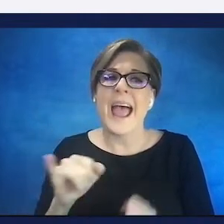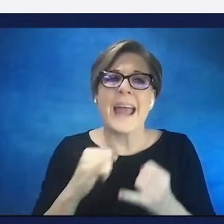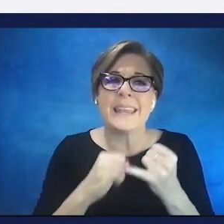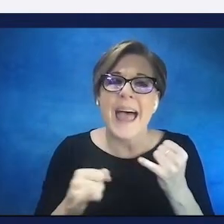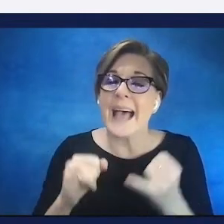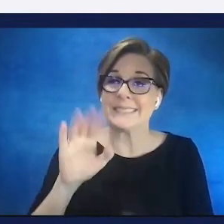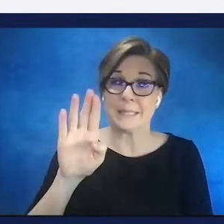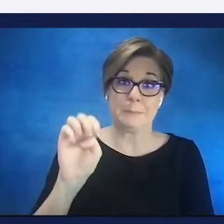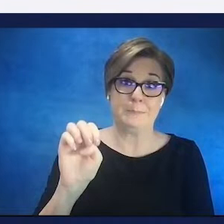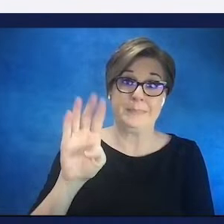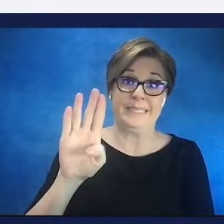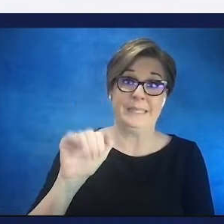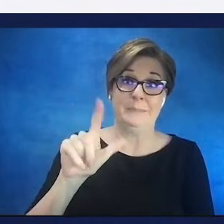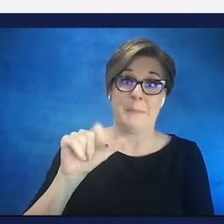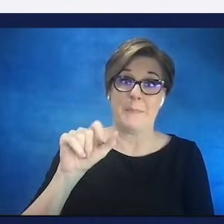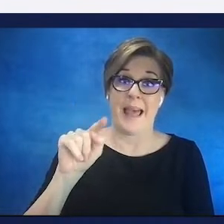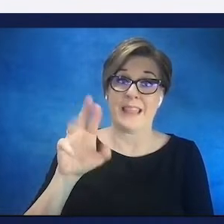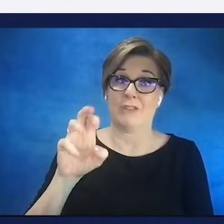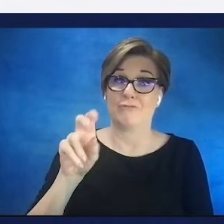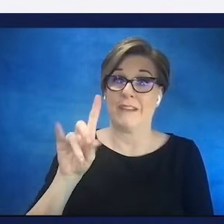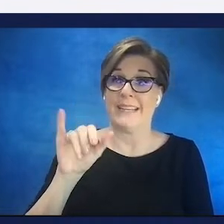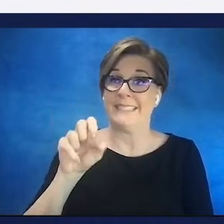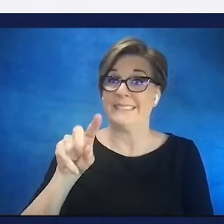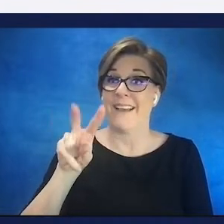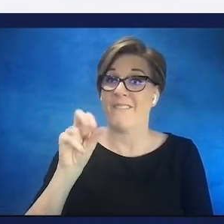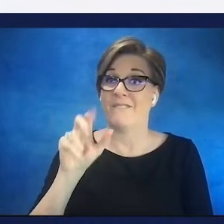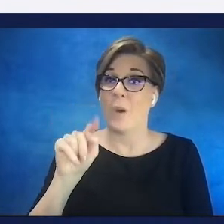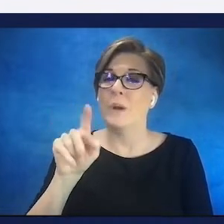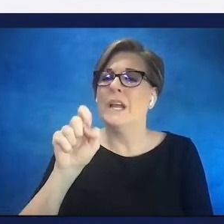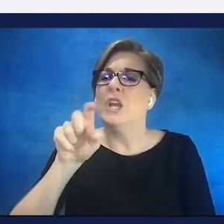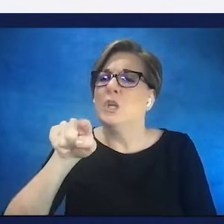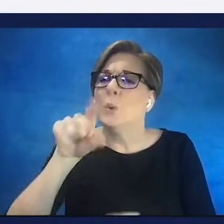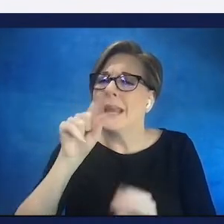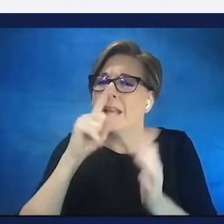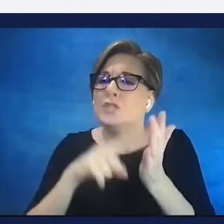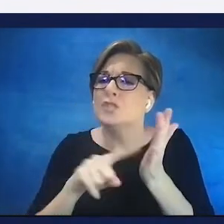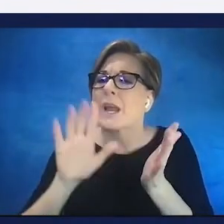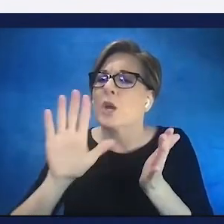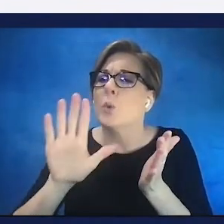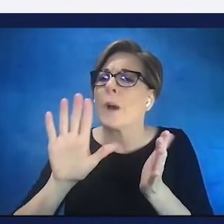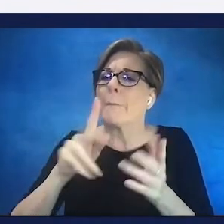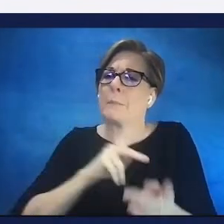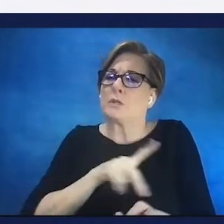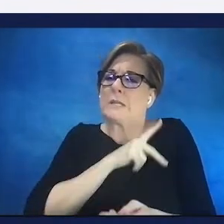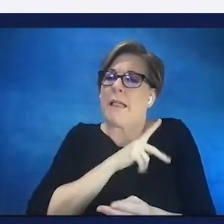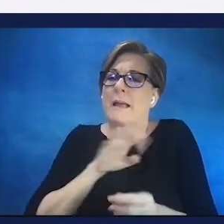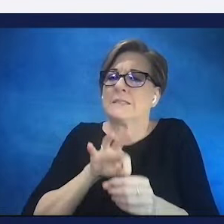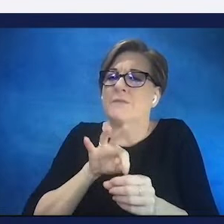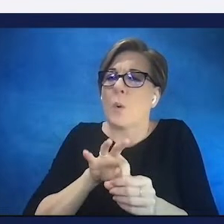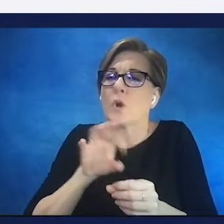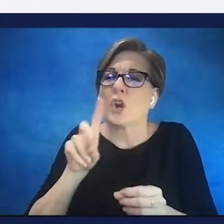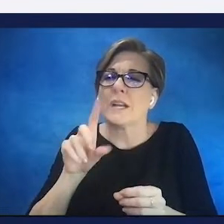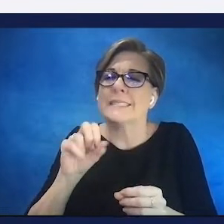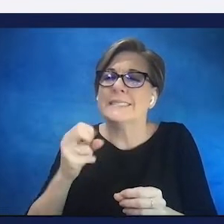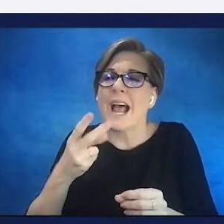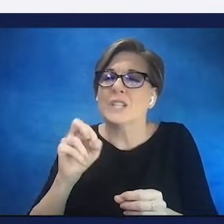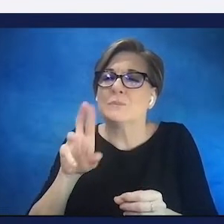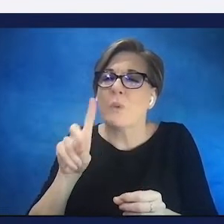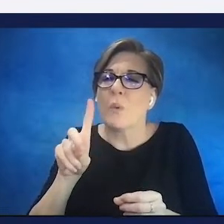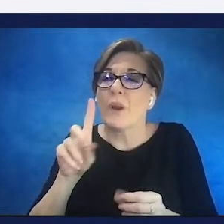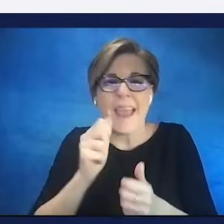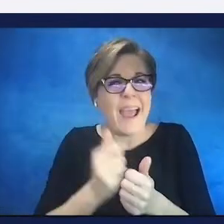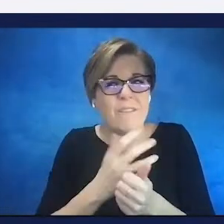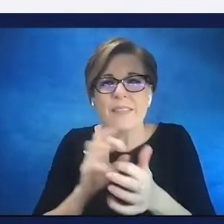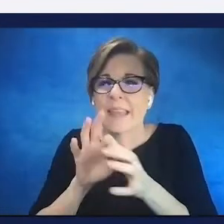to go to ballot-ready.vote, where you can view your personalized voter dashboard. It really is your one-stop shop for all